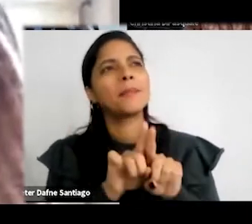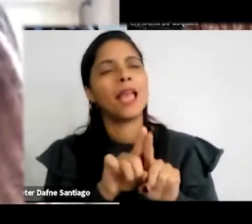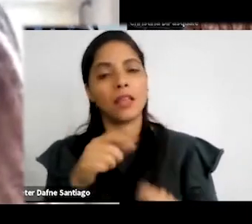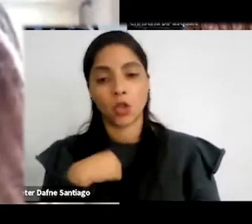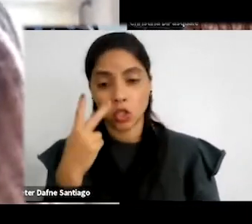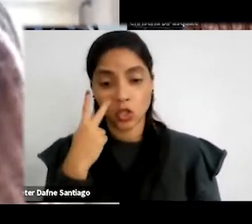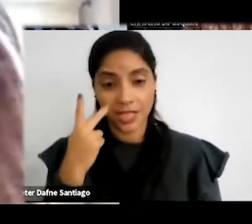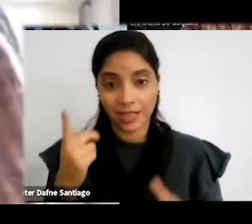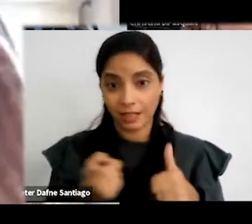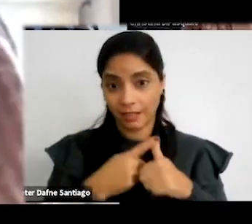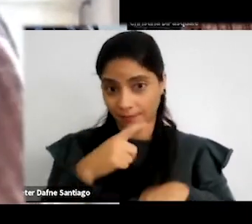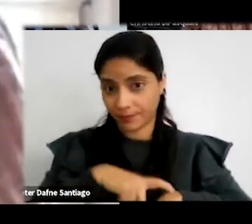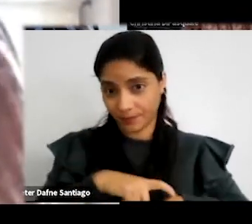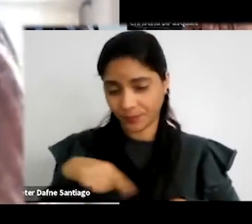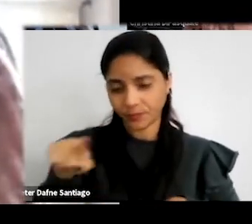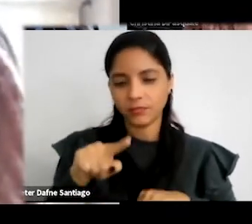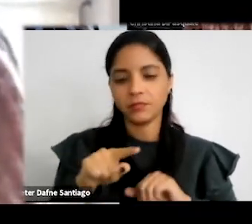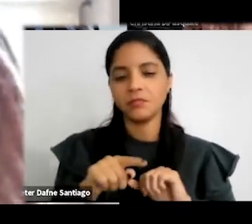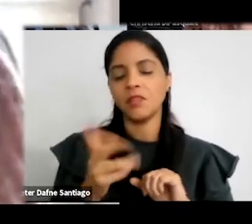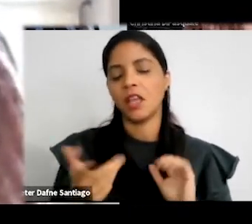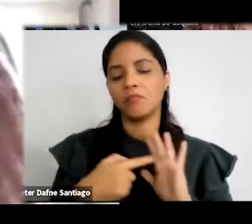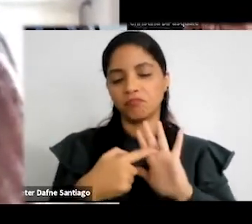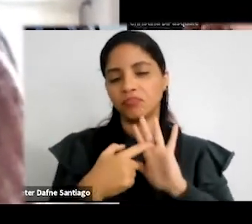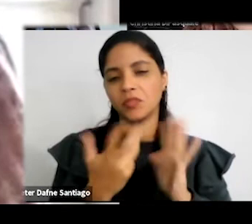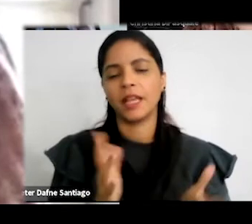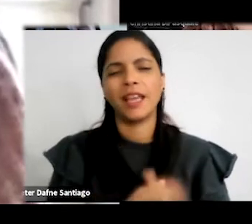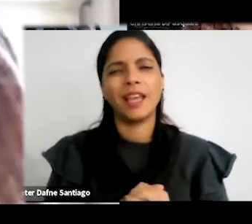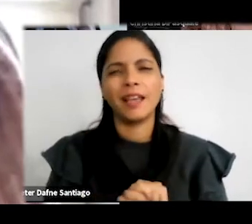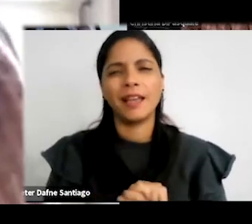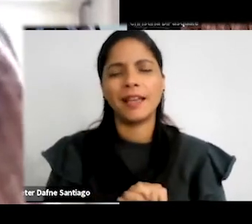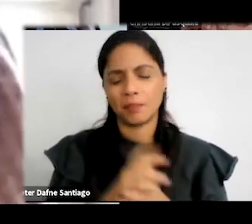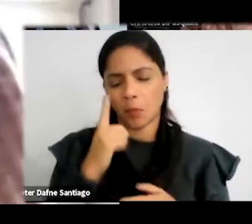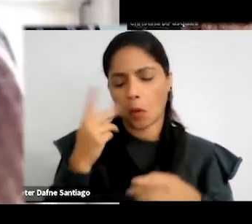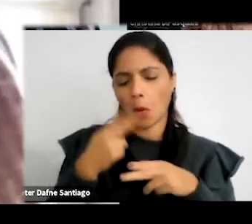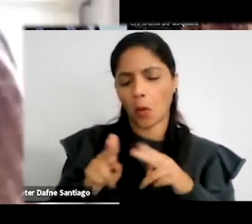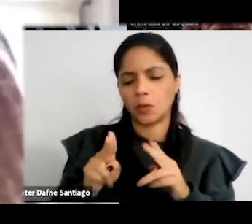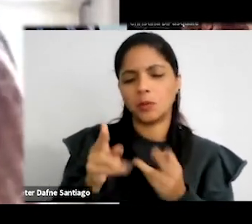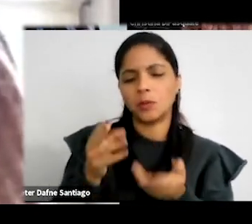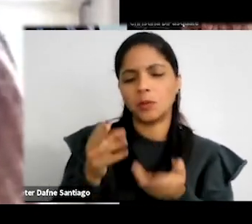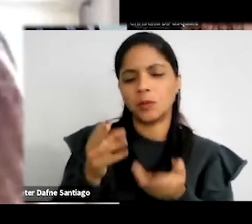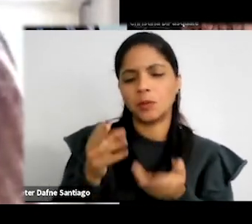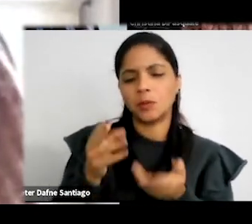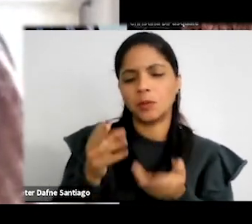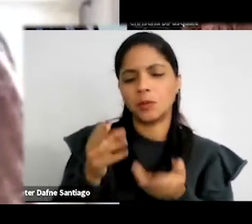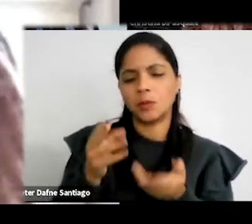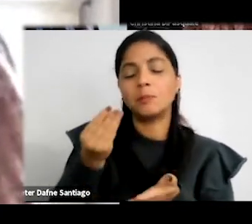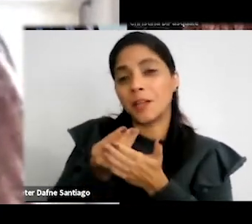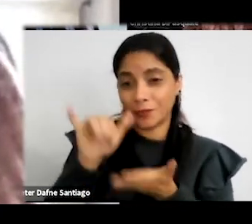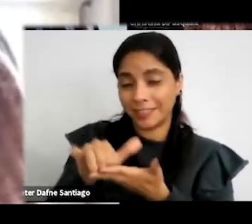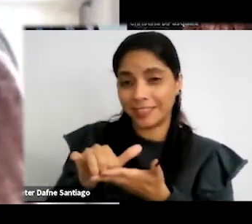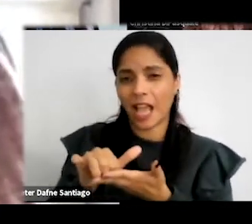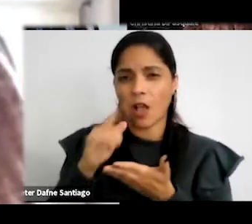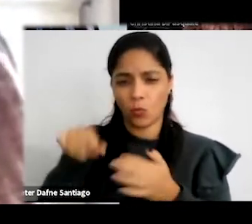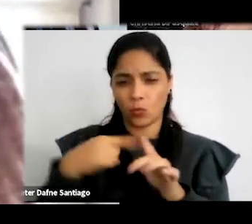showed that with a very tiny fraction of the budget compared to other $1